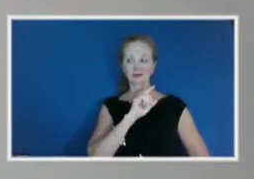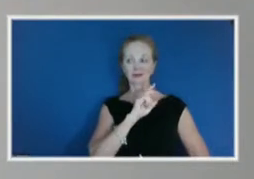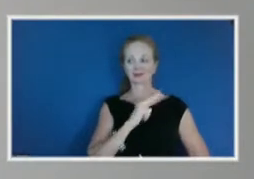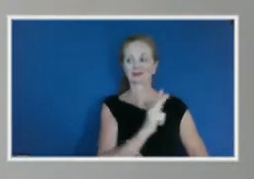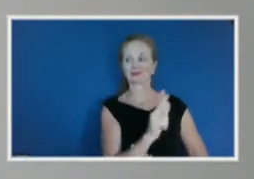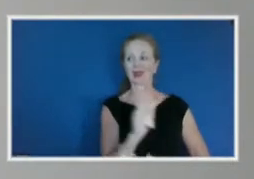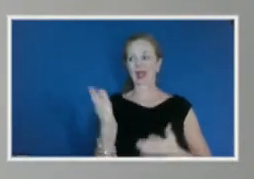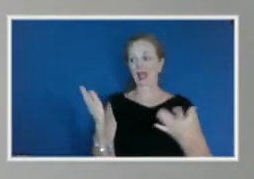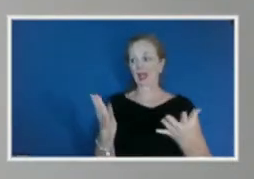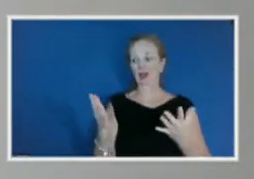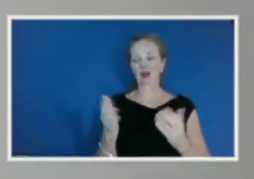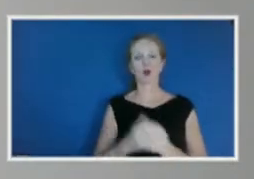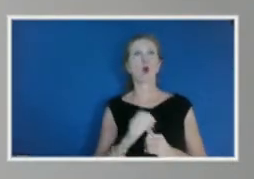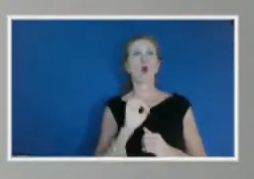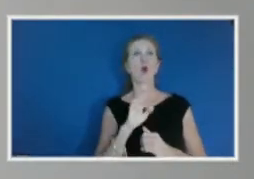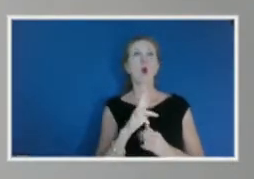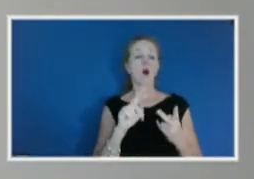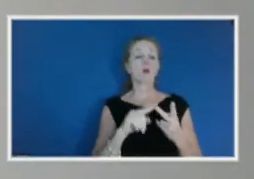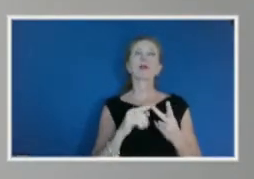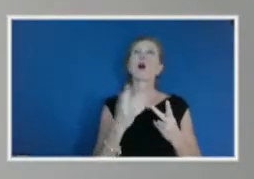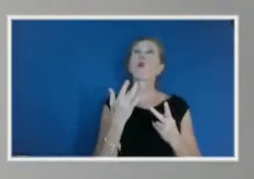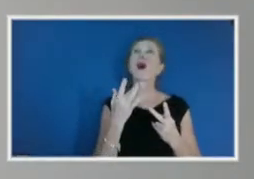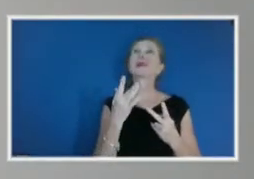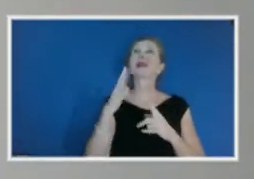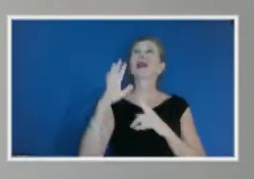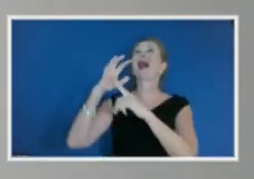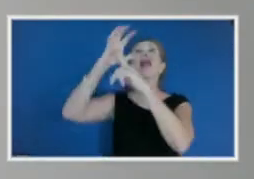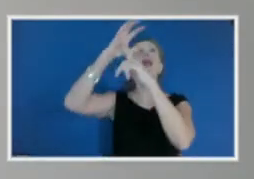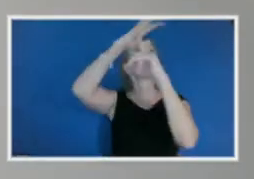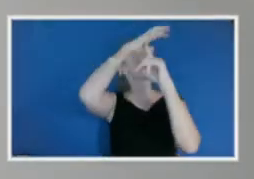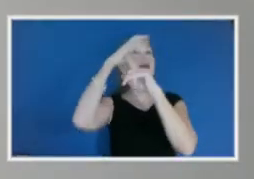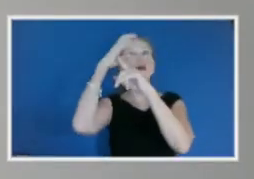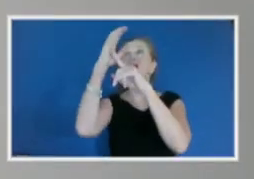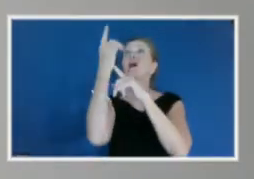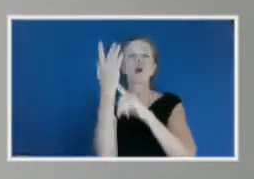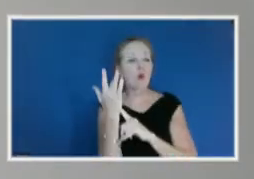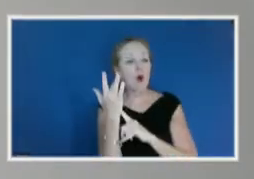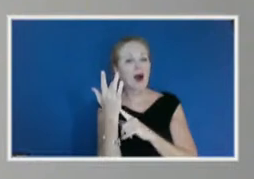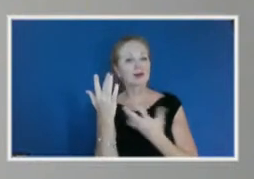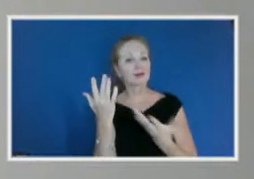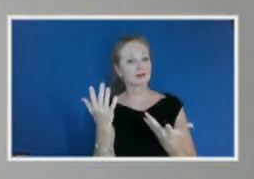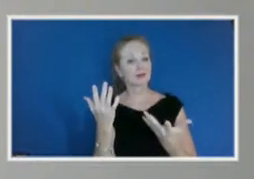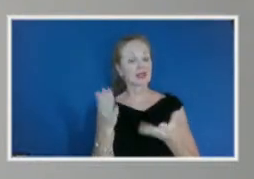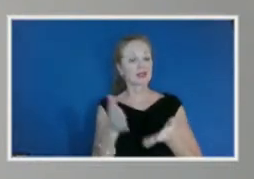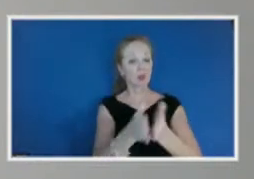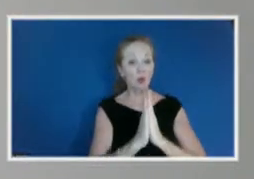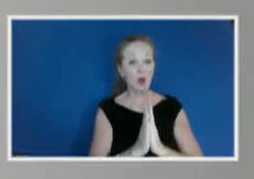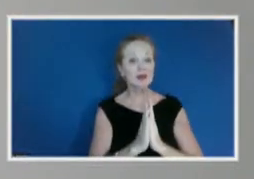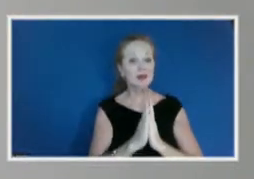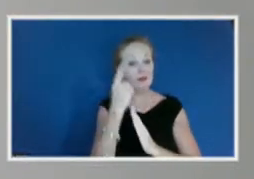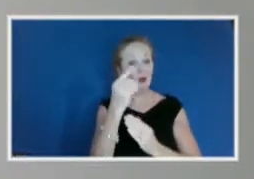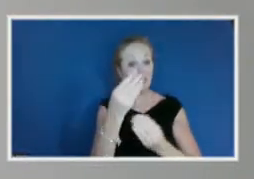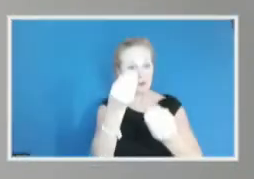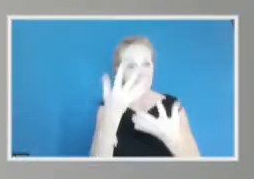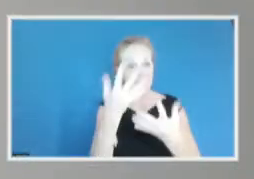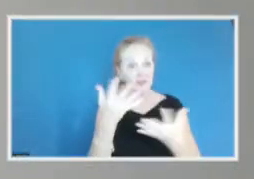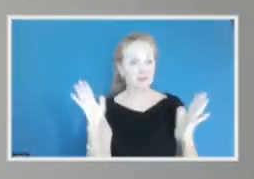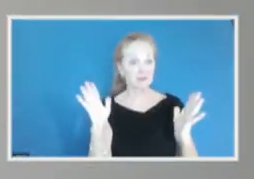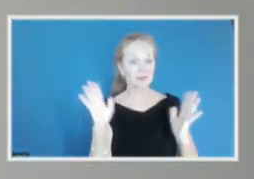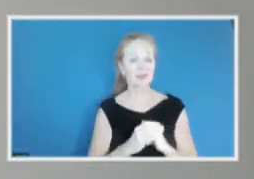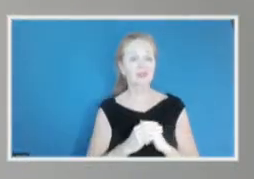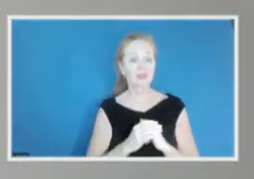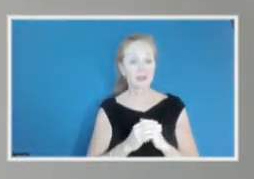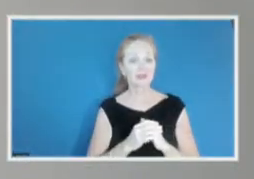the helicopter flying over this neighborhood, and just a request for information. So what I will tell